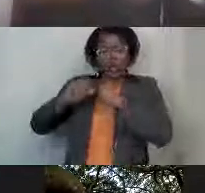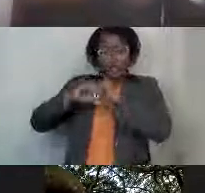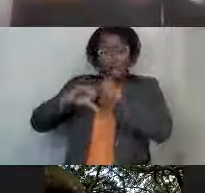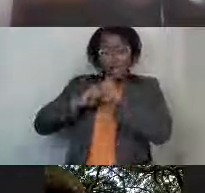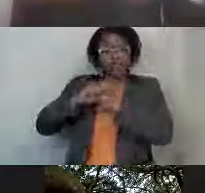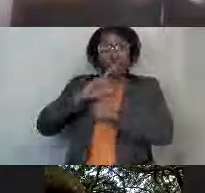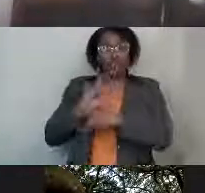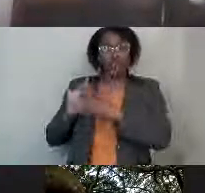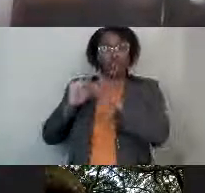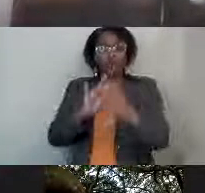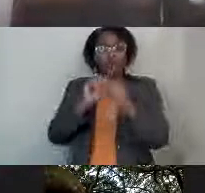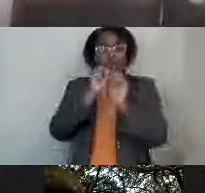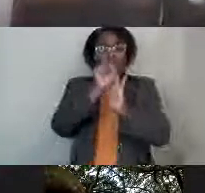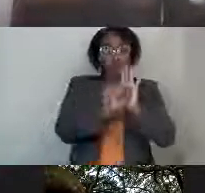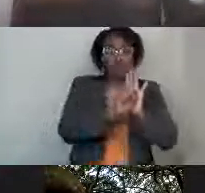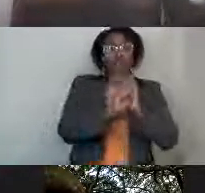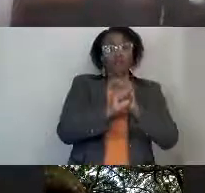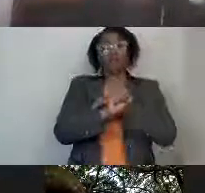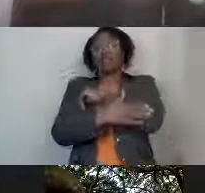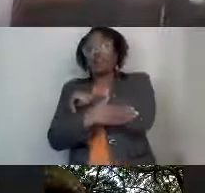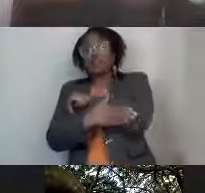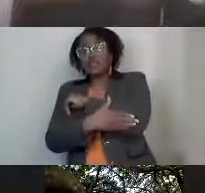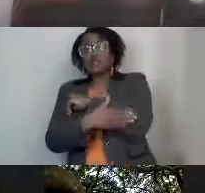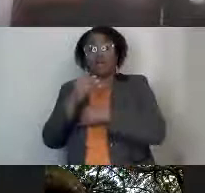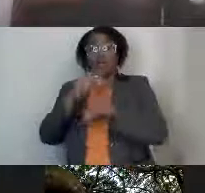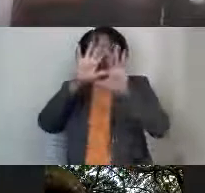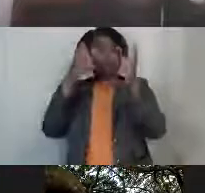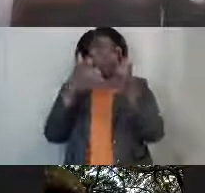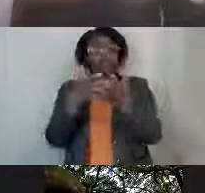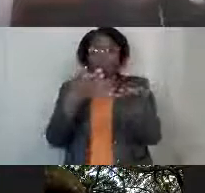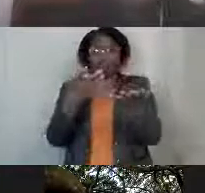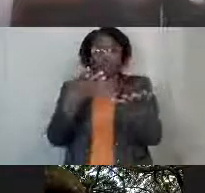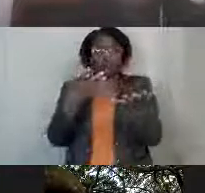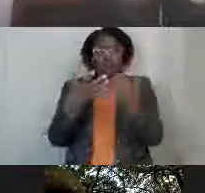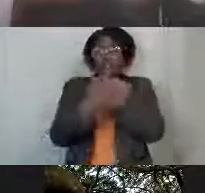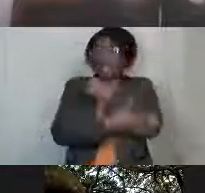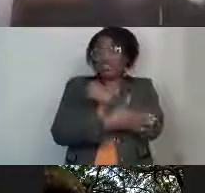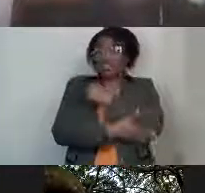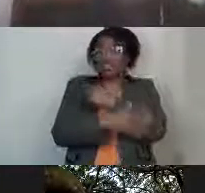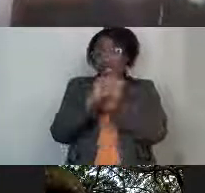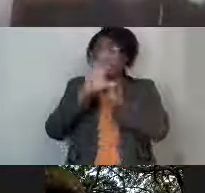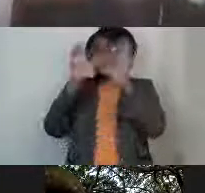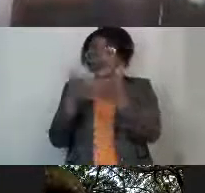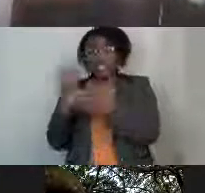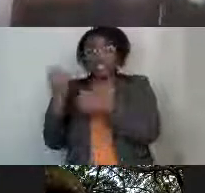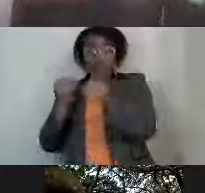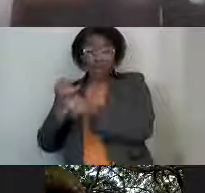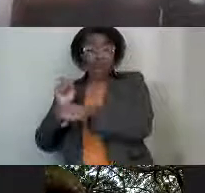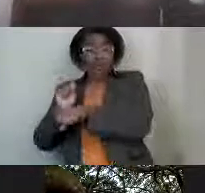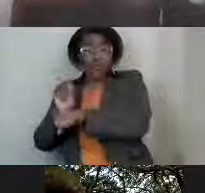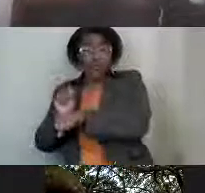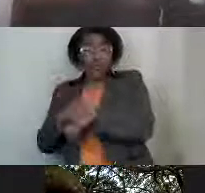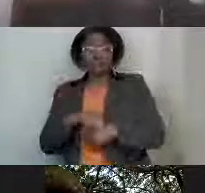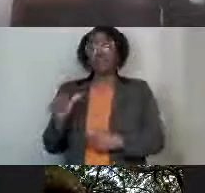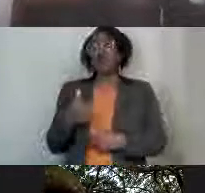to the state and the county and the country, the work that we're doing nationally as well. Other things that